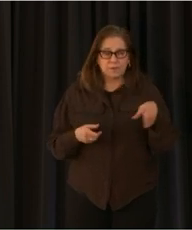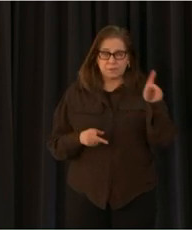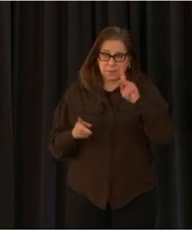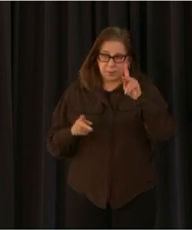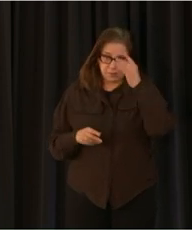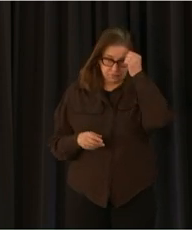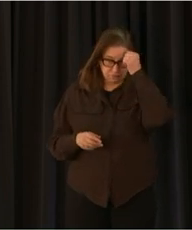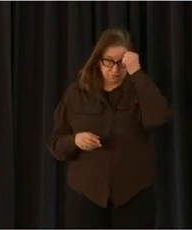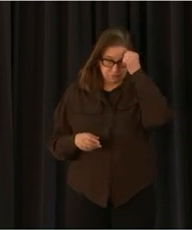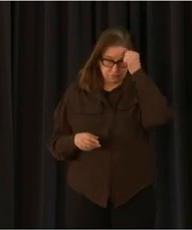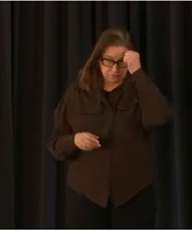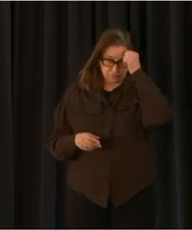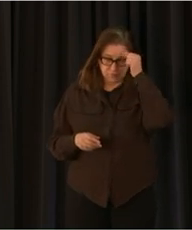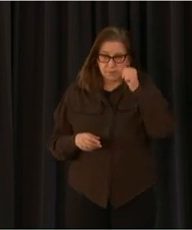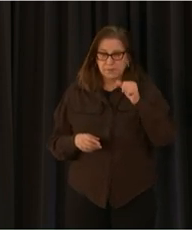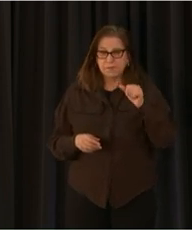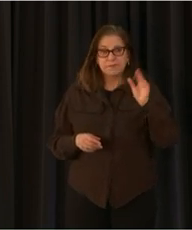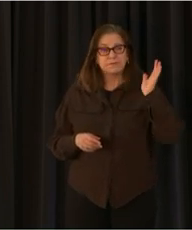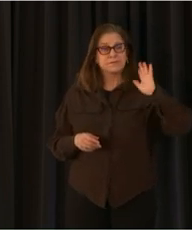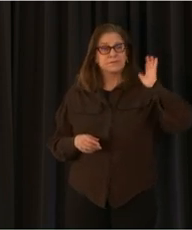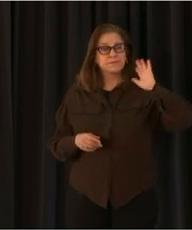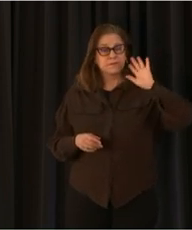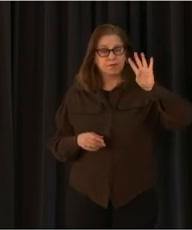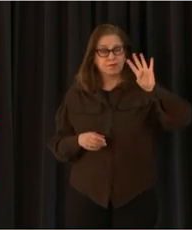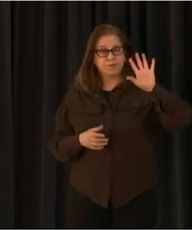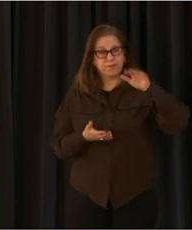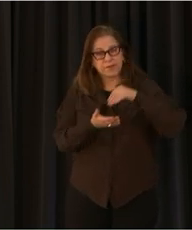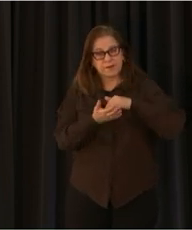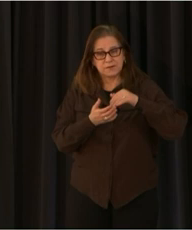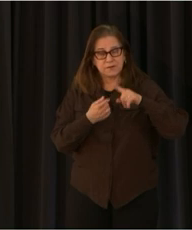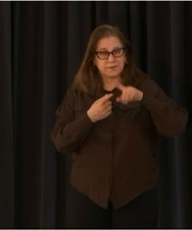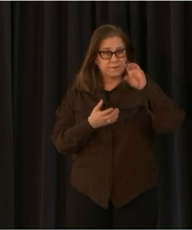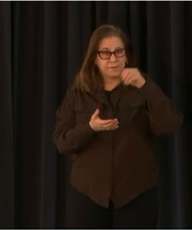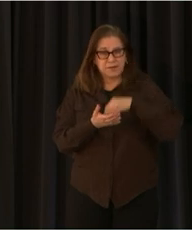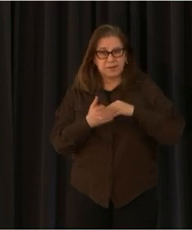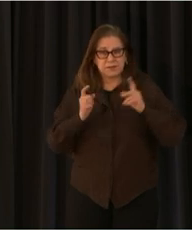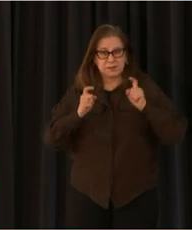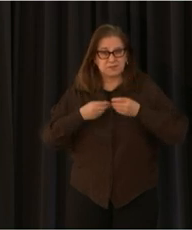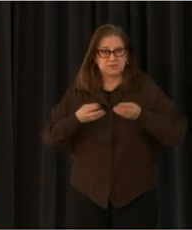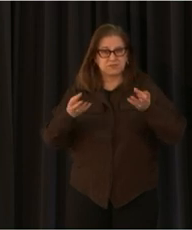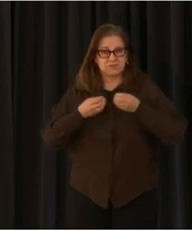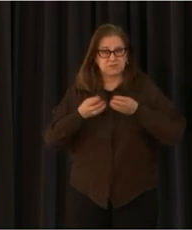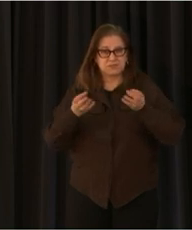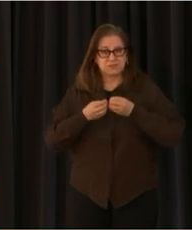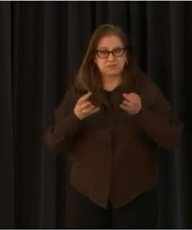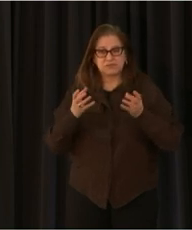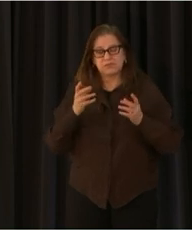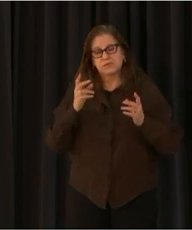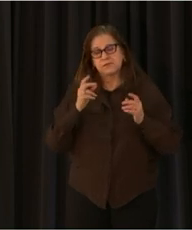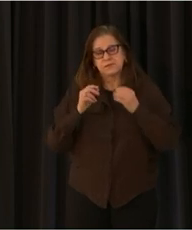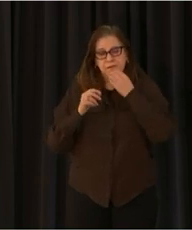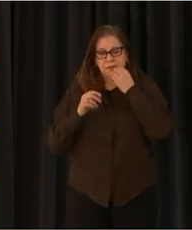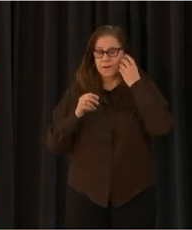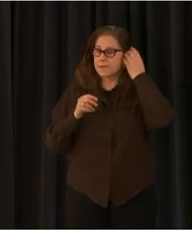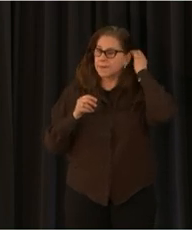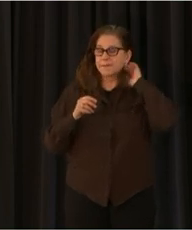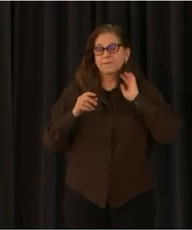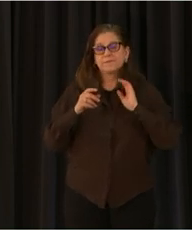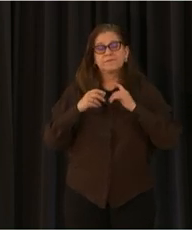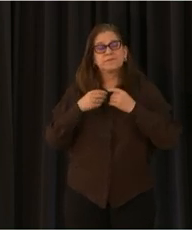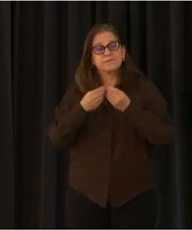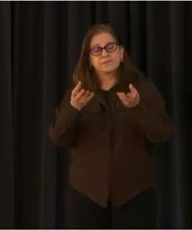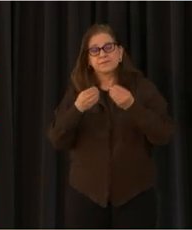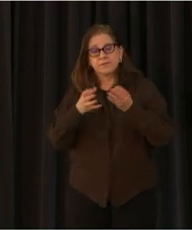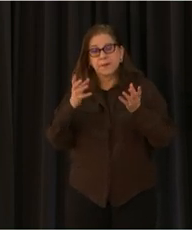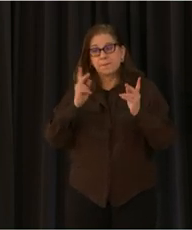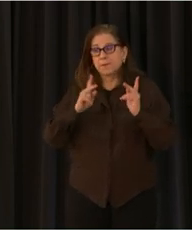that 45 to 50, 55% of cases occur in individuals who do not have any symptoms.